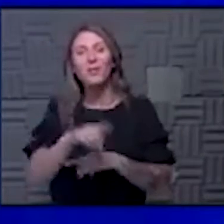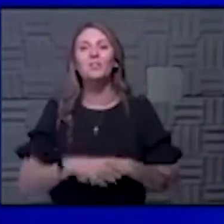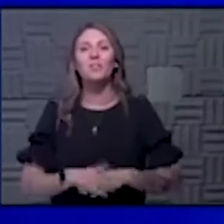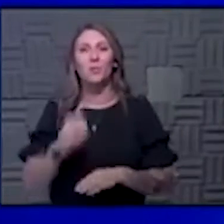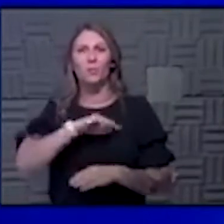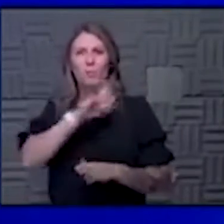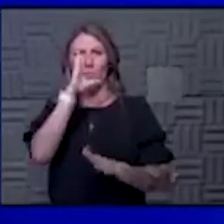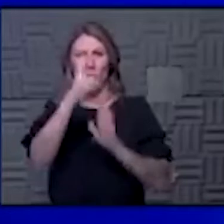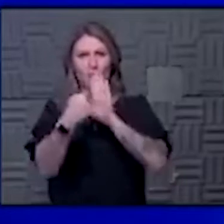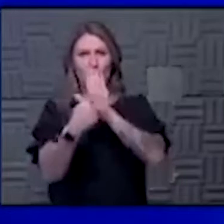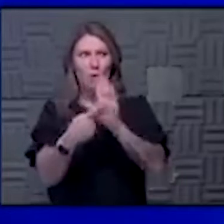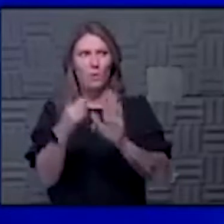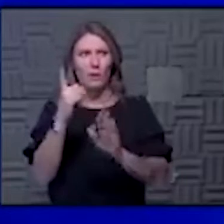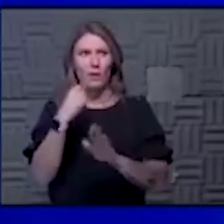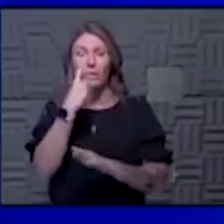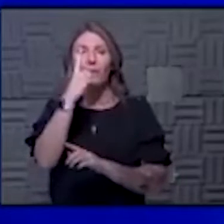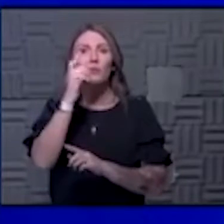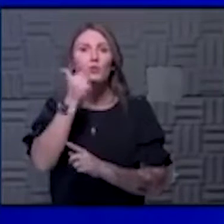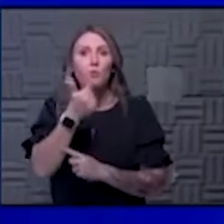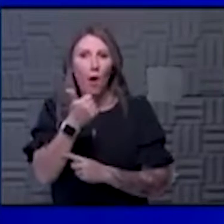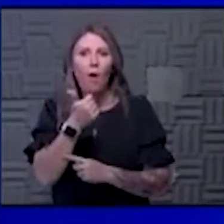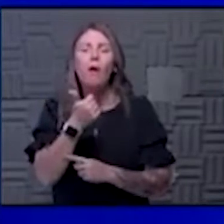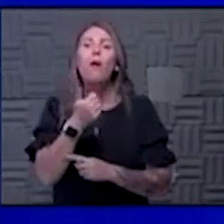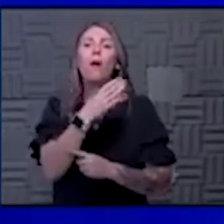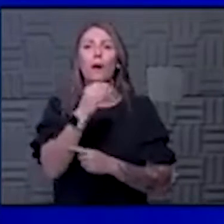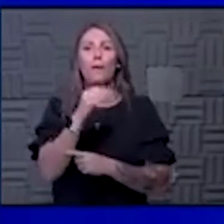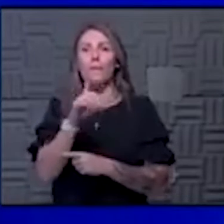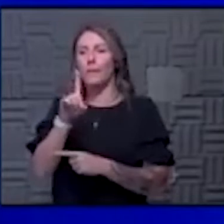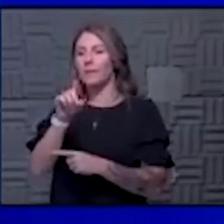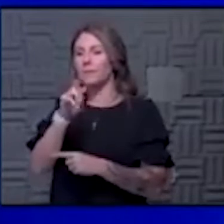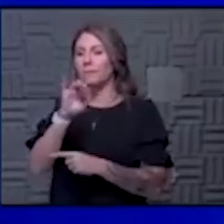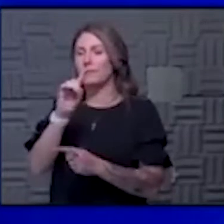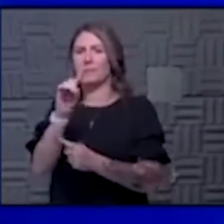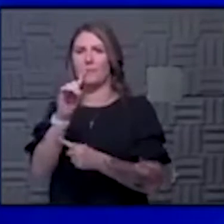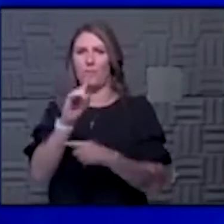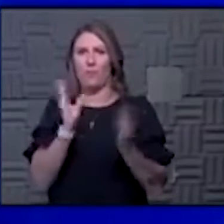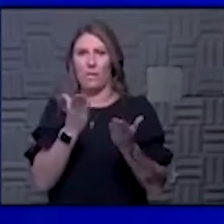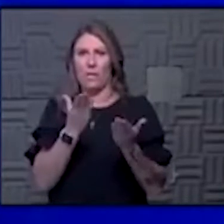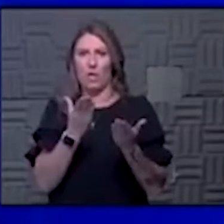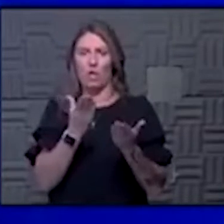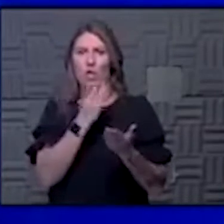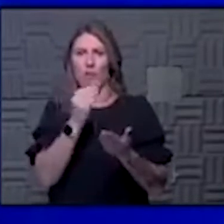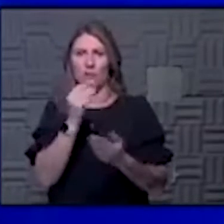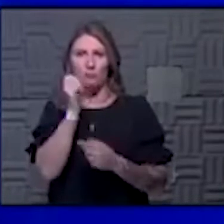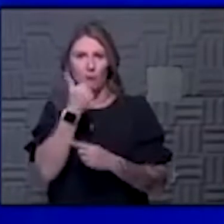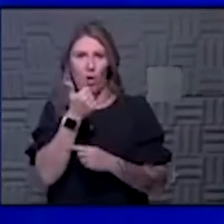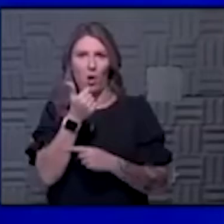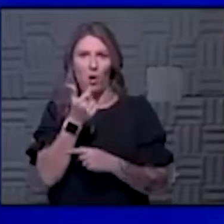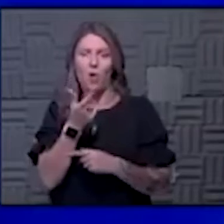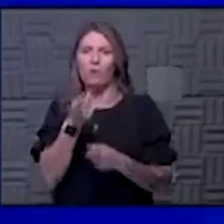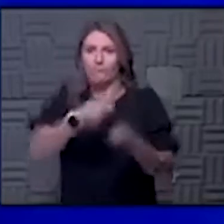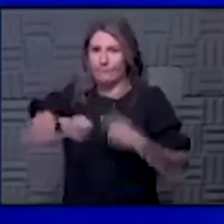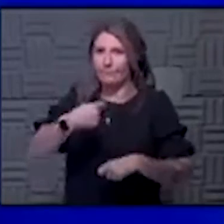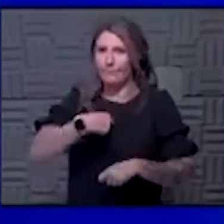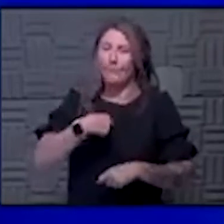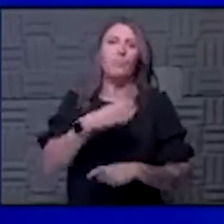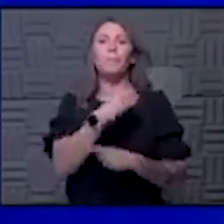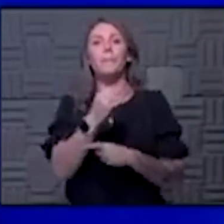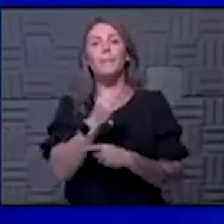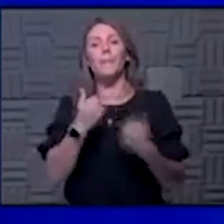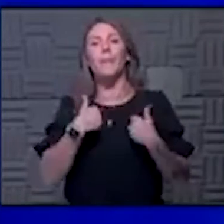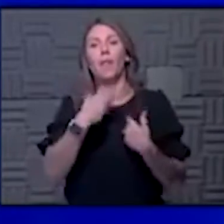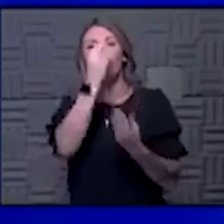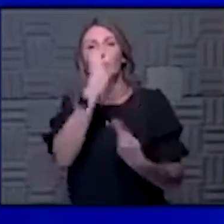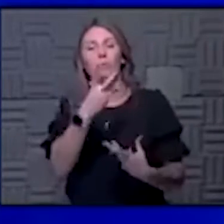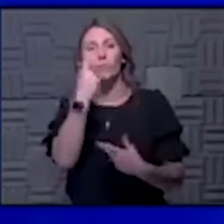we'll show. I think tomorrow's our day today, and I think David will be down here. I'll be up doing some other work tomorrow, and we'll have some